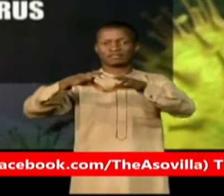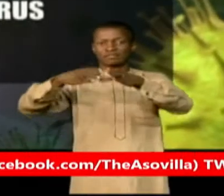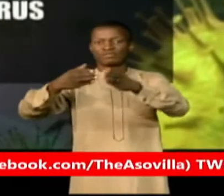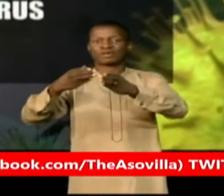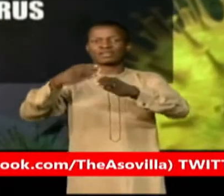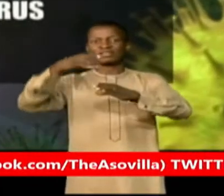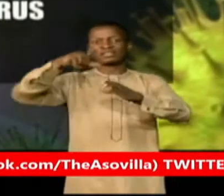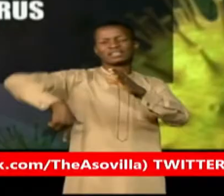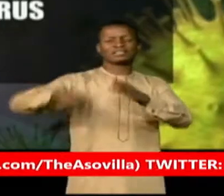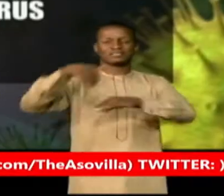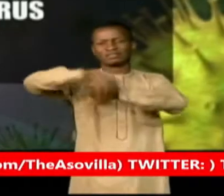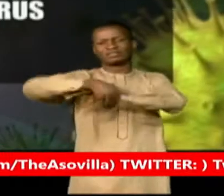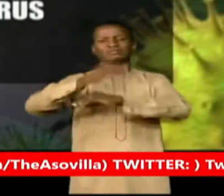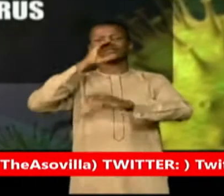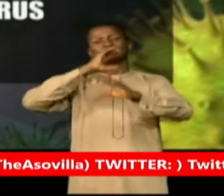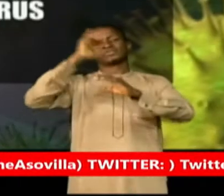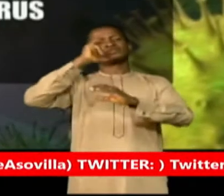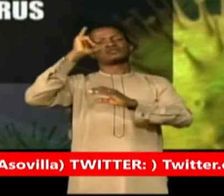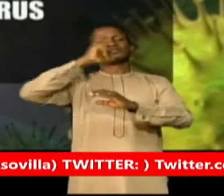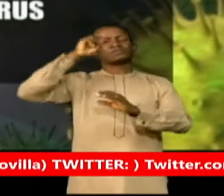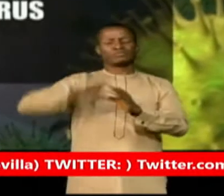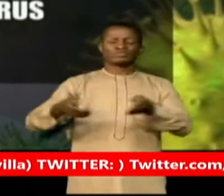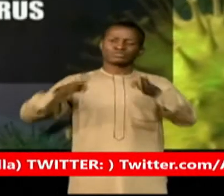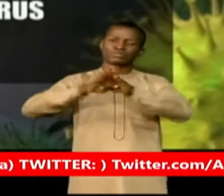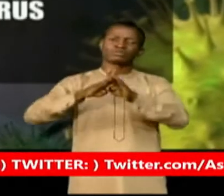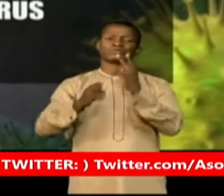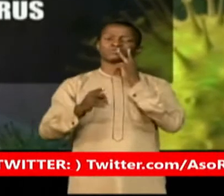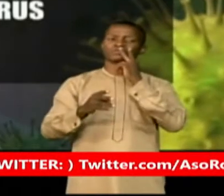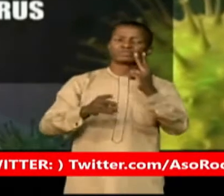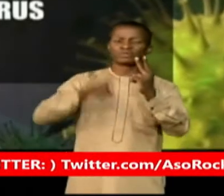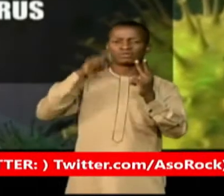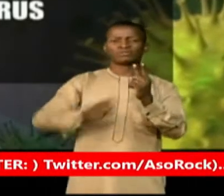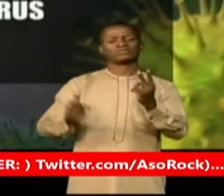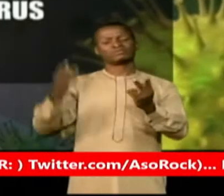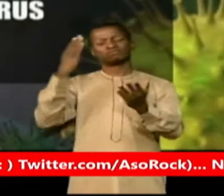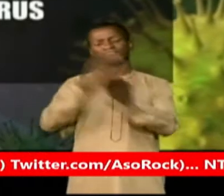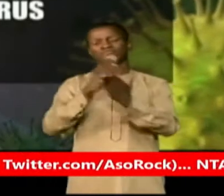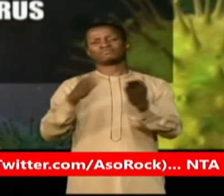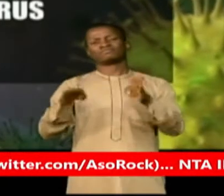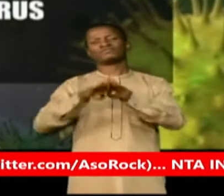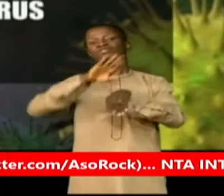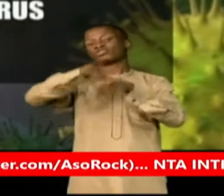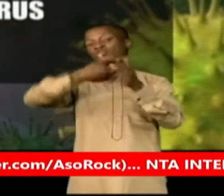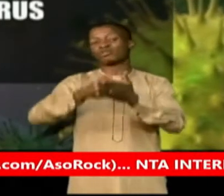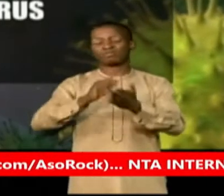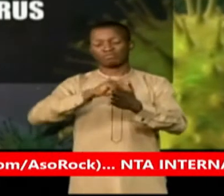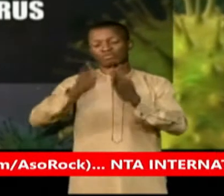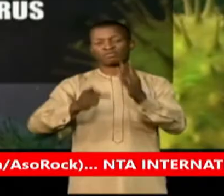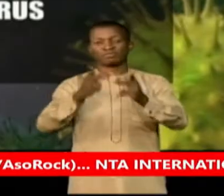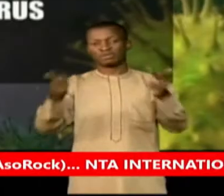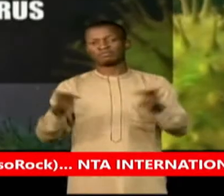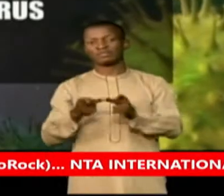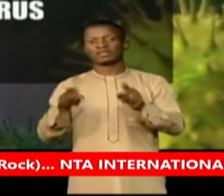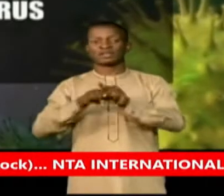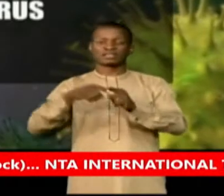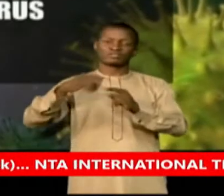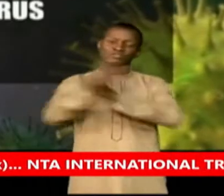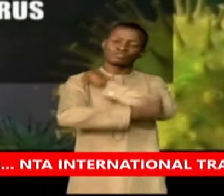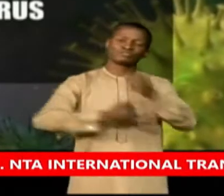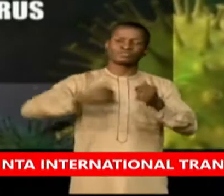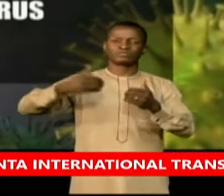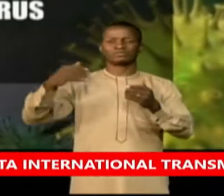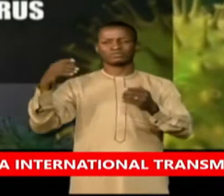drinking establishments are to close while smoking will be banned in all public places as the country rolls out new